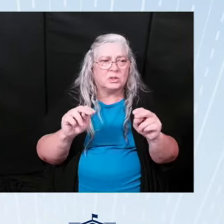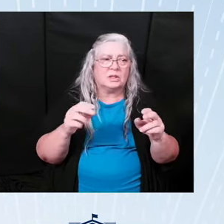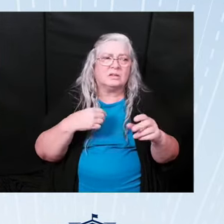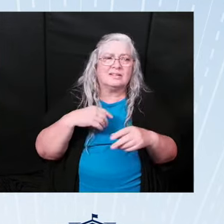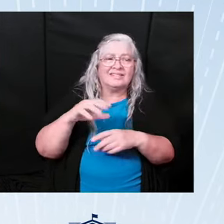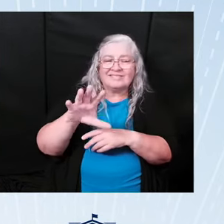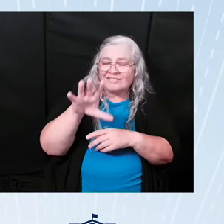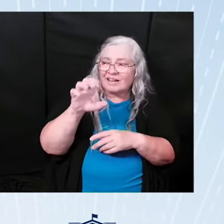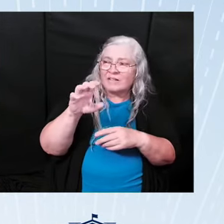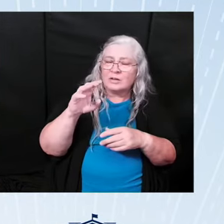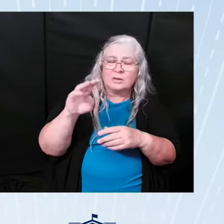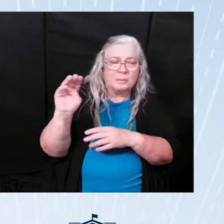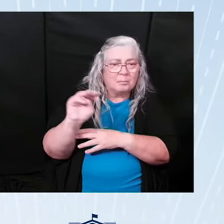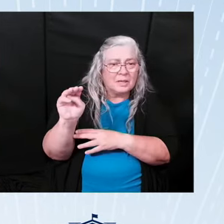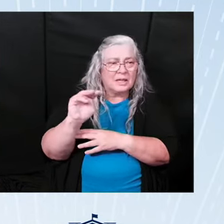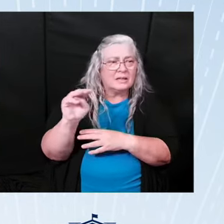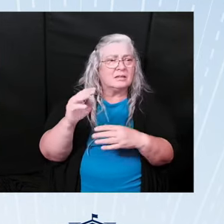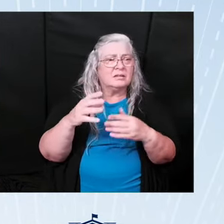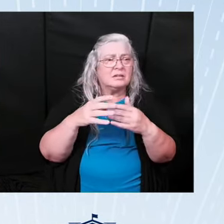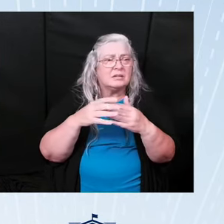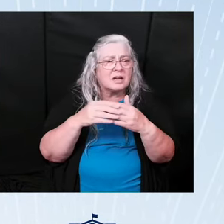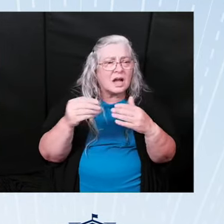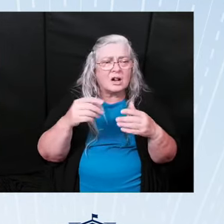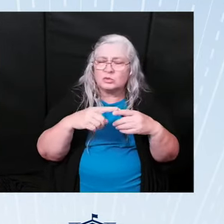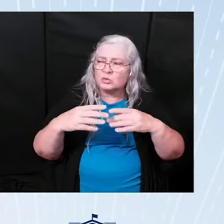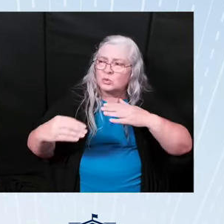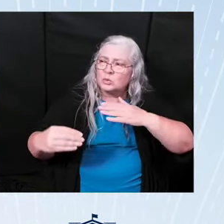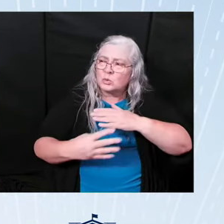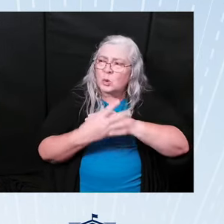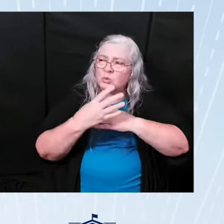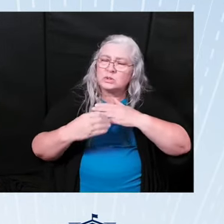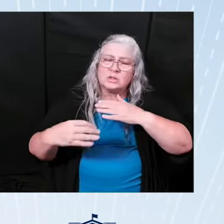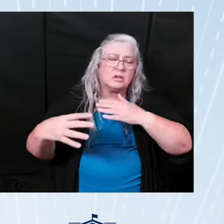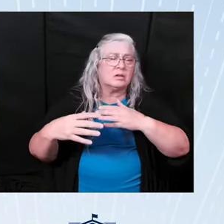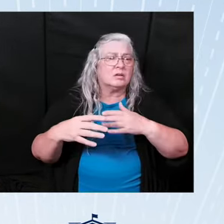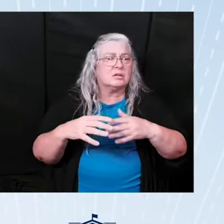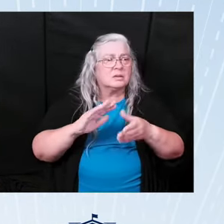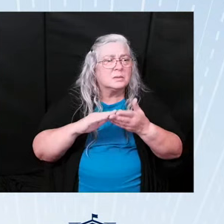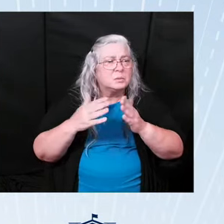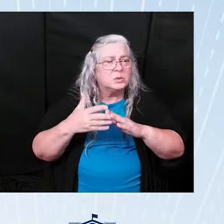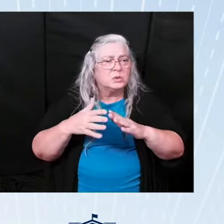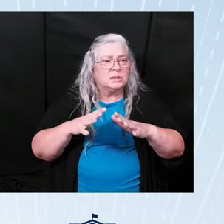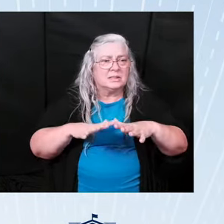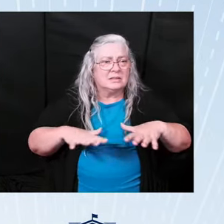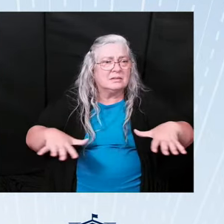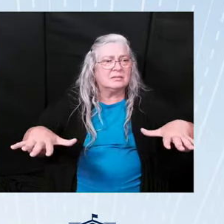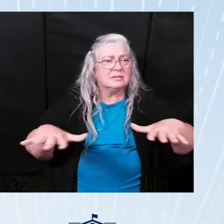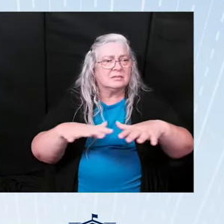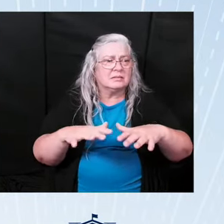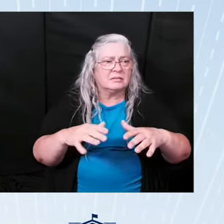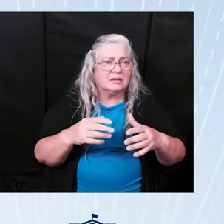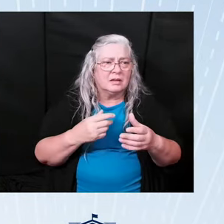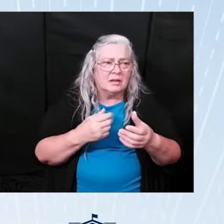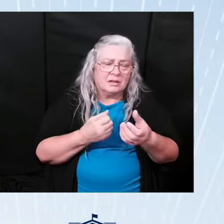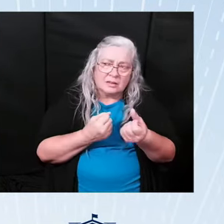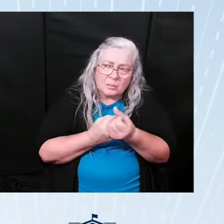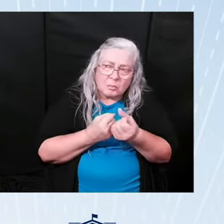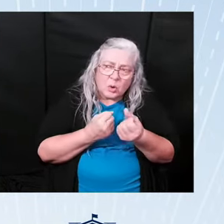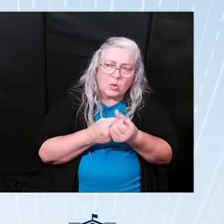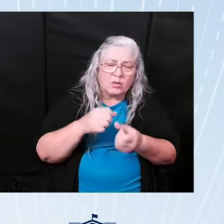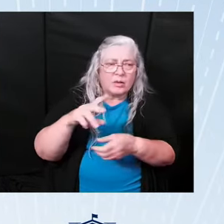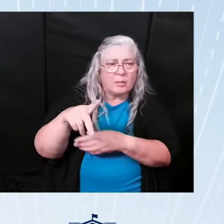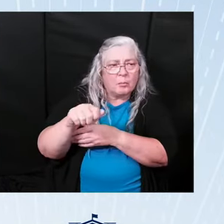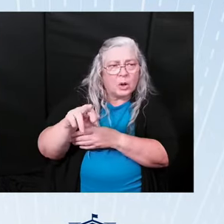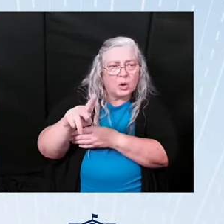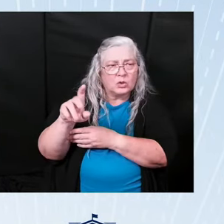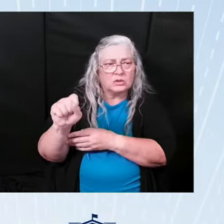And today we're announcing even more. NOAA's launching the Midwest Climate Adaptation Partnership, which you just heard about.